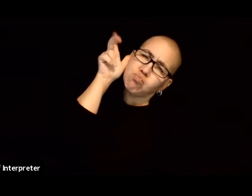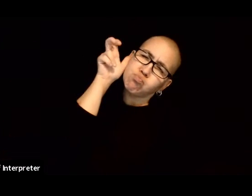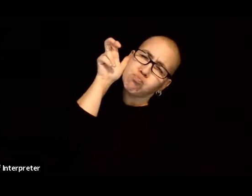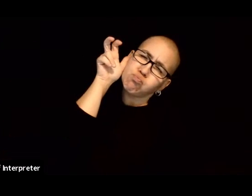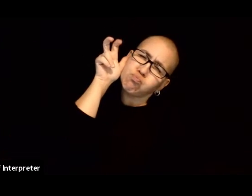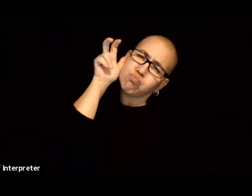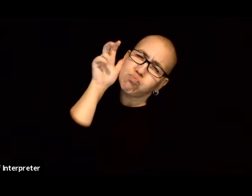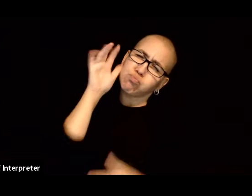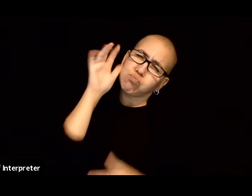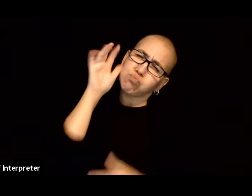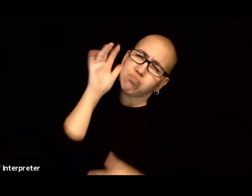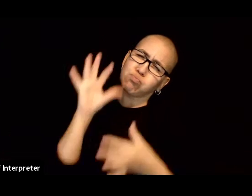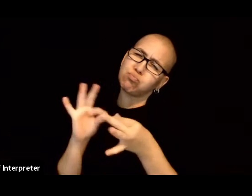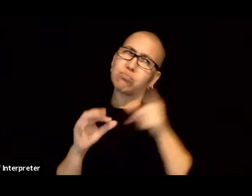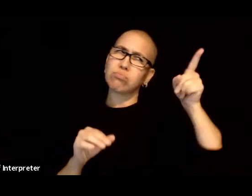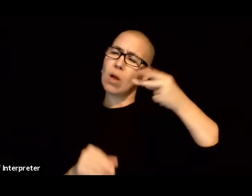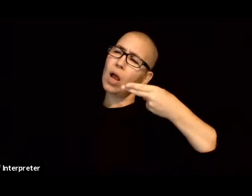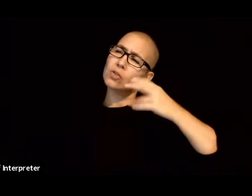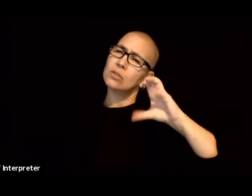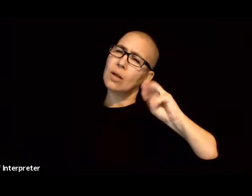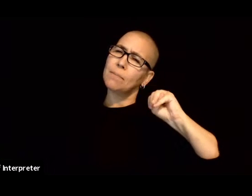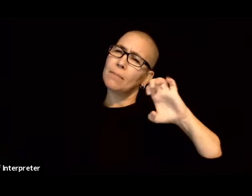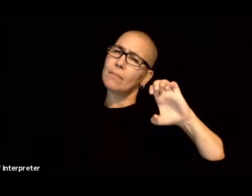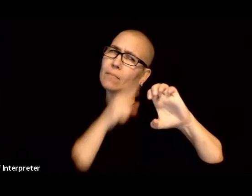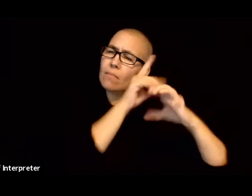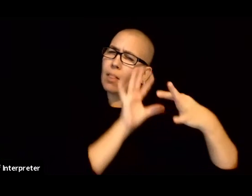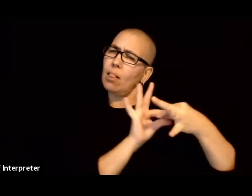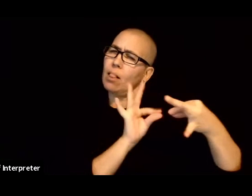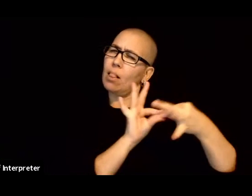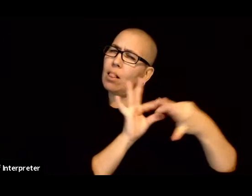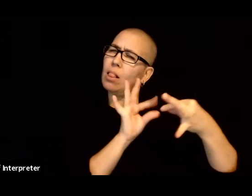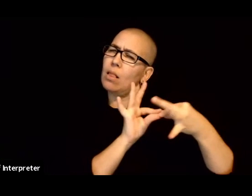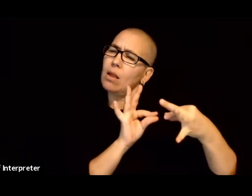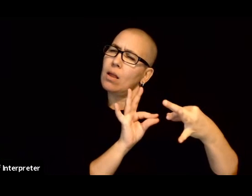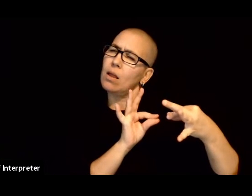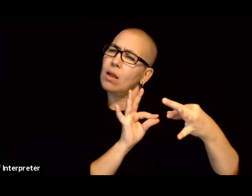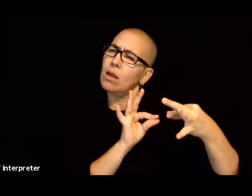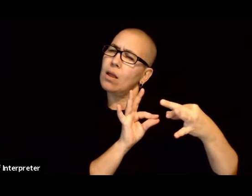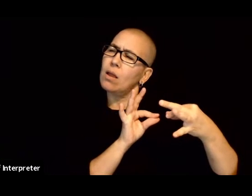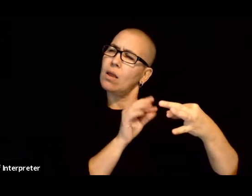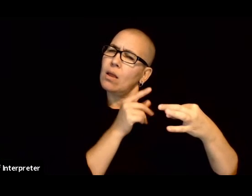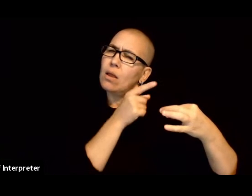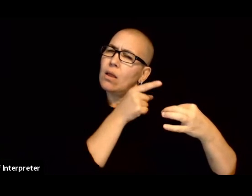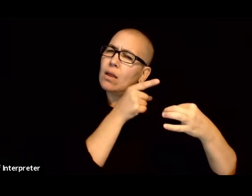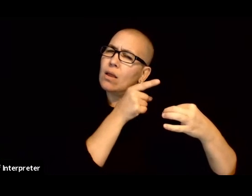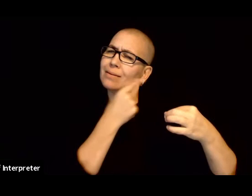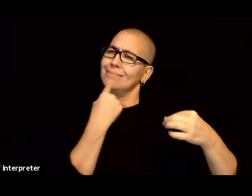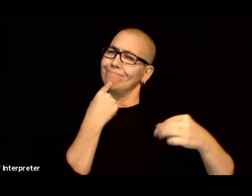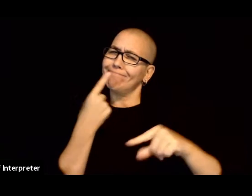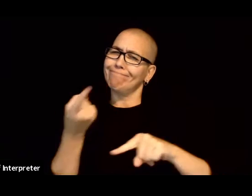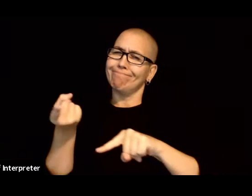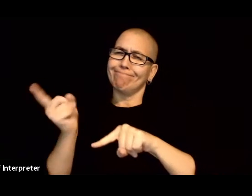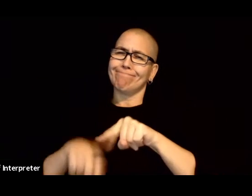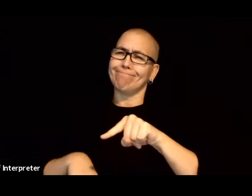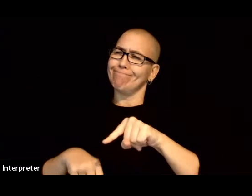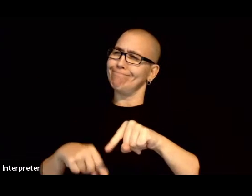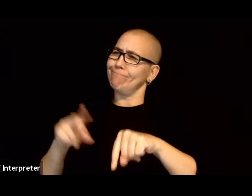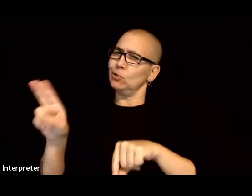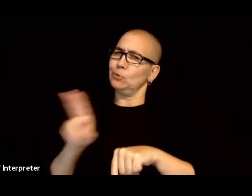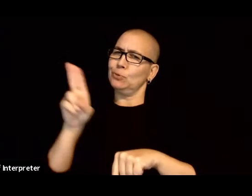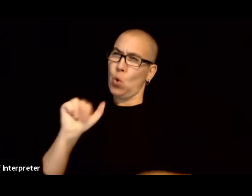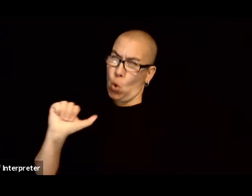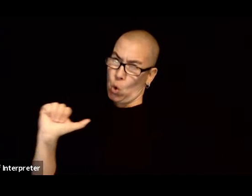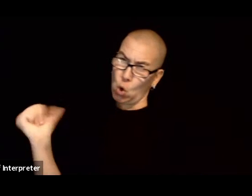how they had to kind of shut down ICU beds because of staff shortages. And I'm trying to get a sense of